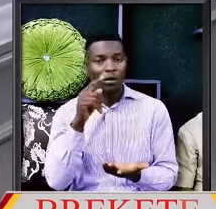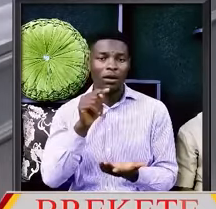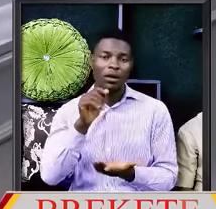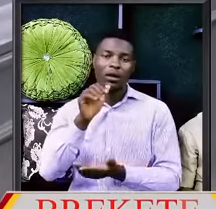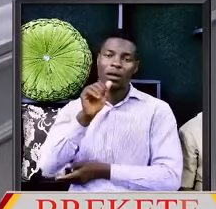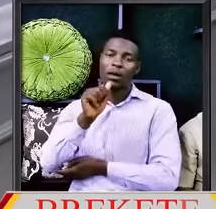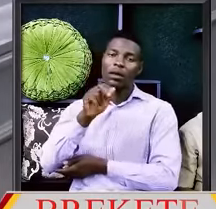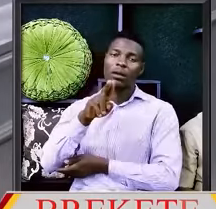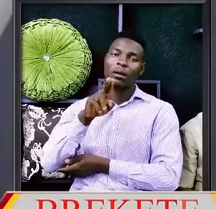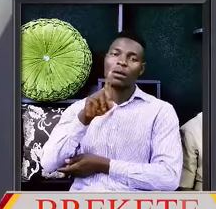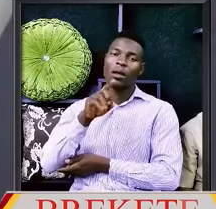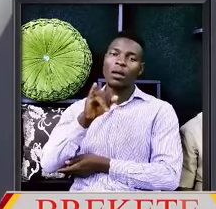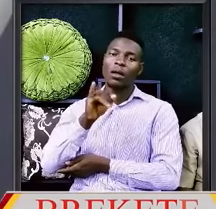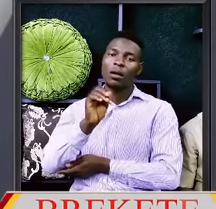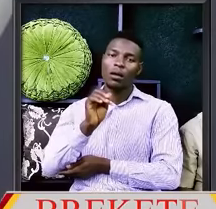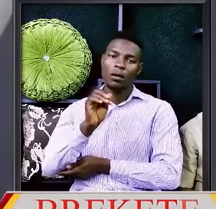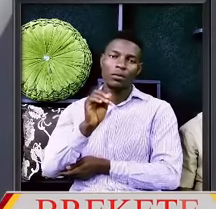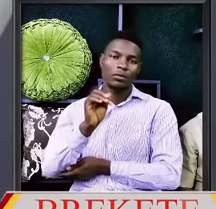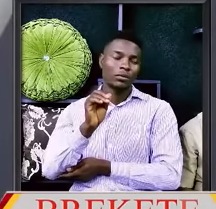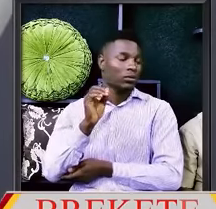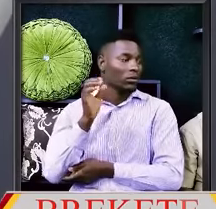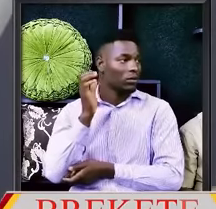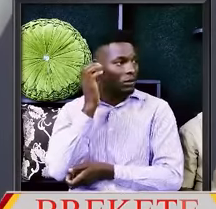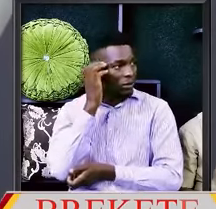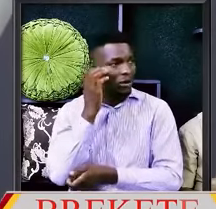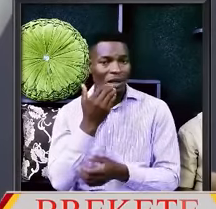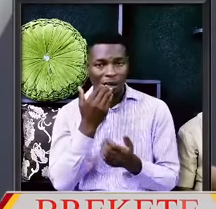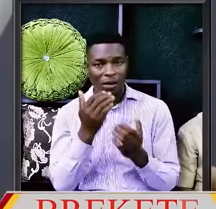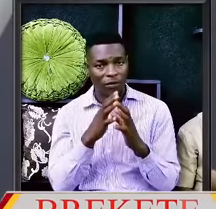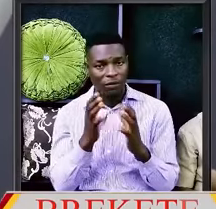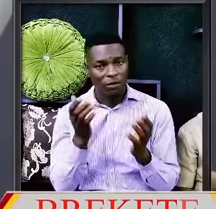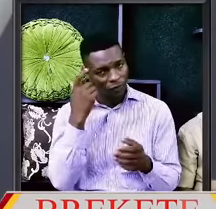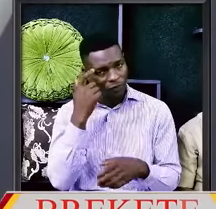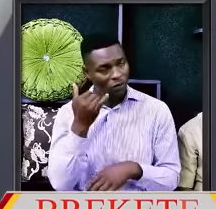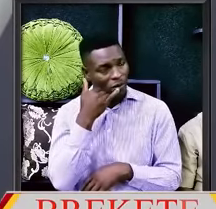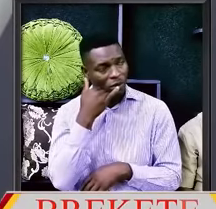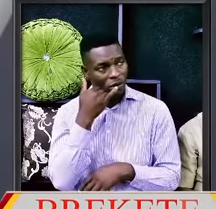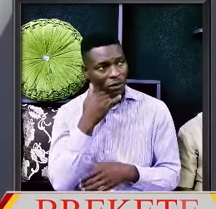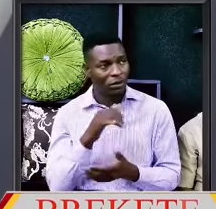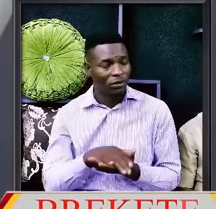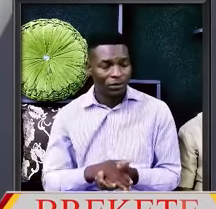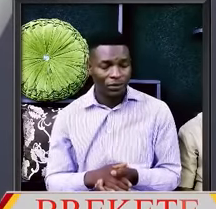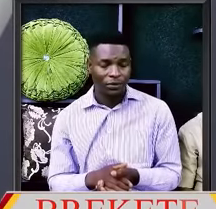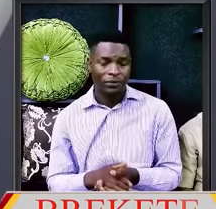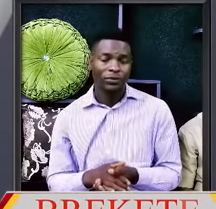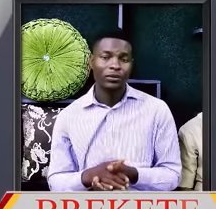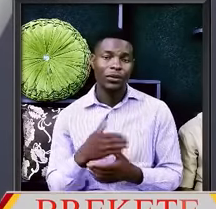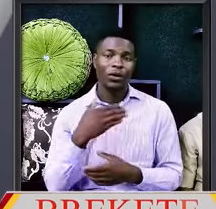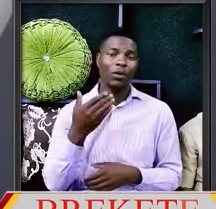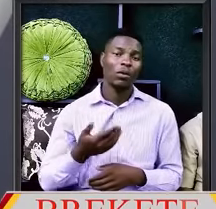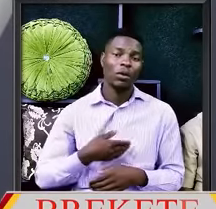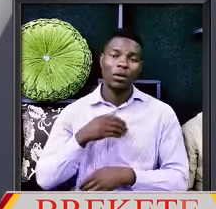for the audio. Thank you very right, much sir. For calling, ma. You're welcome, sir.